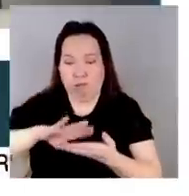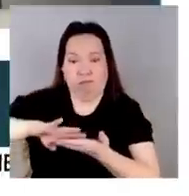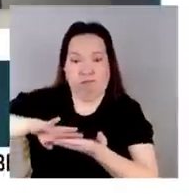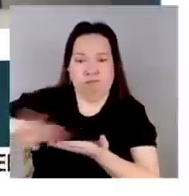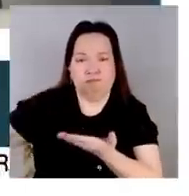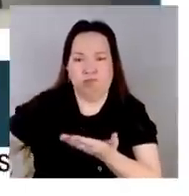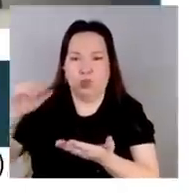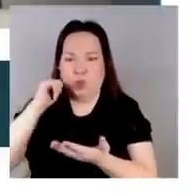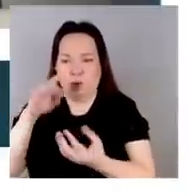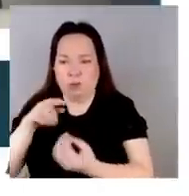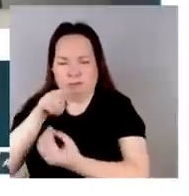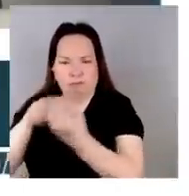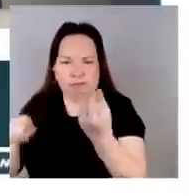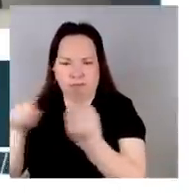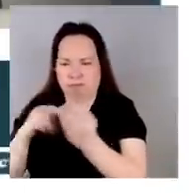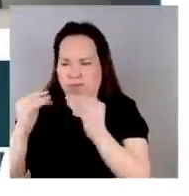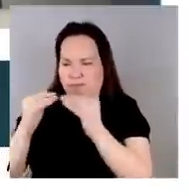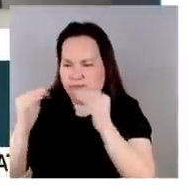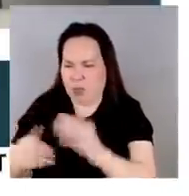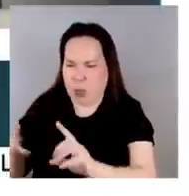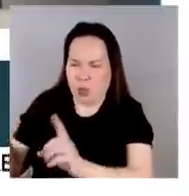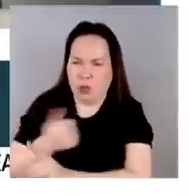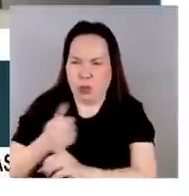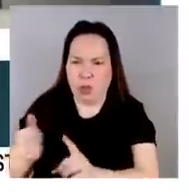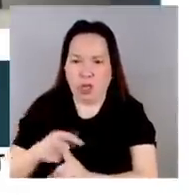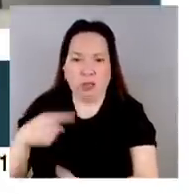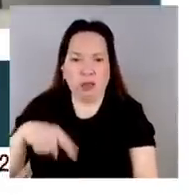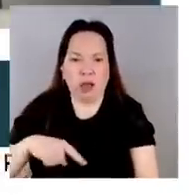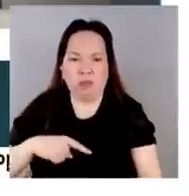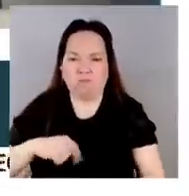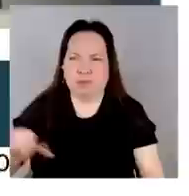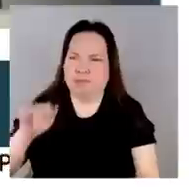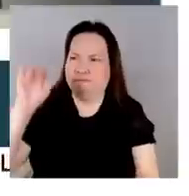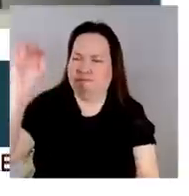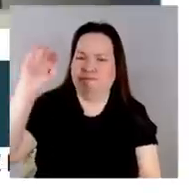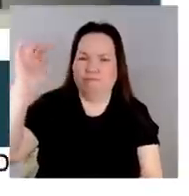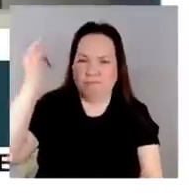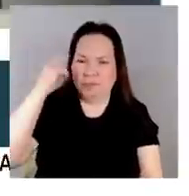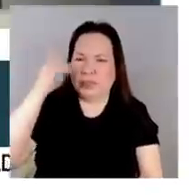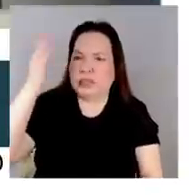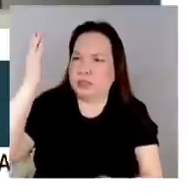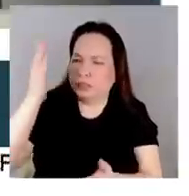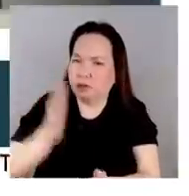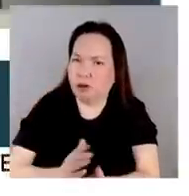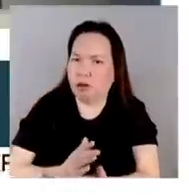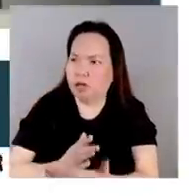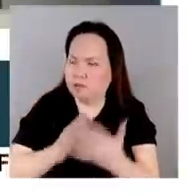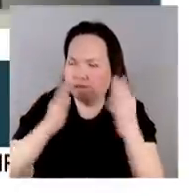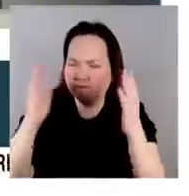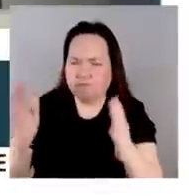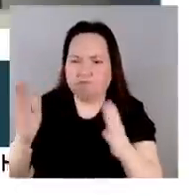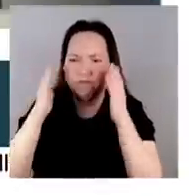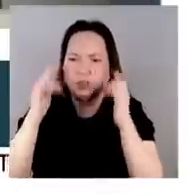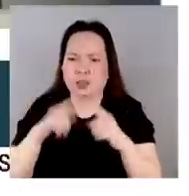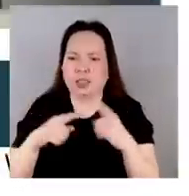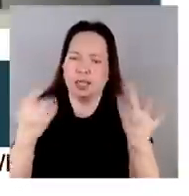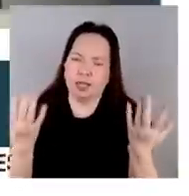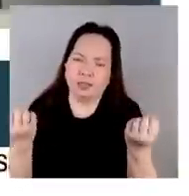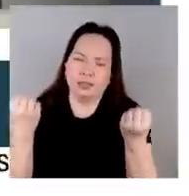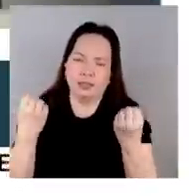facing discrimination and violence, we need to be calling on our governments to be addressing those issues. And certainly we have a lot of